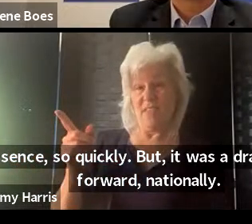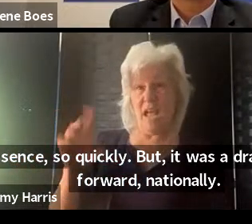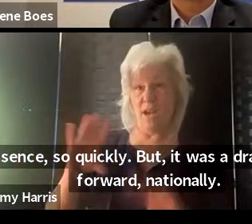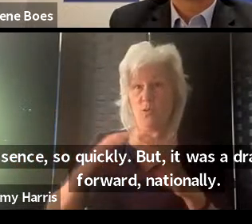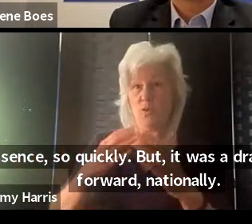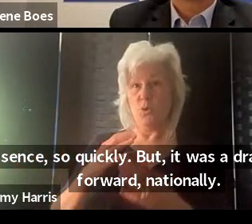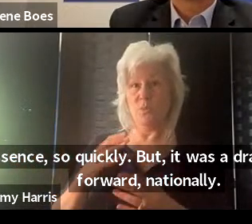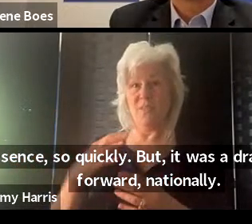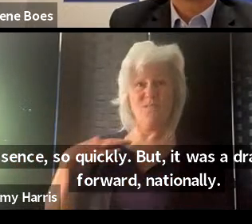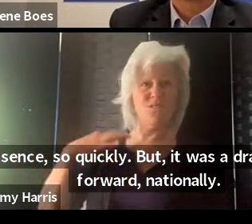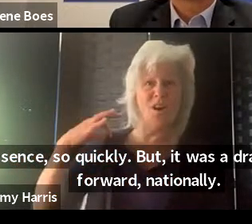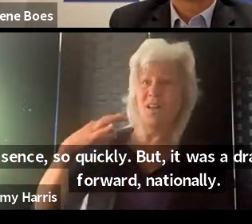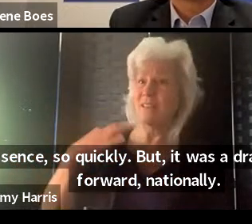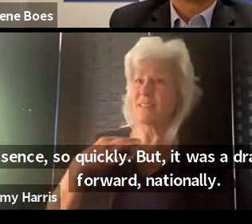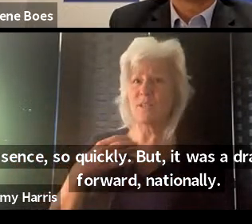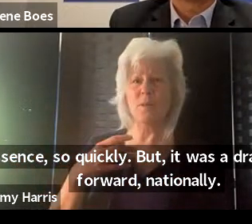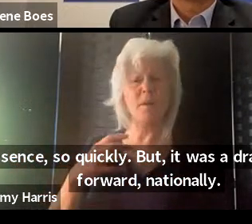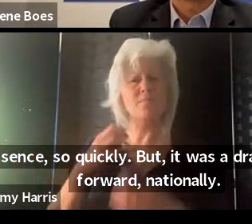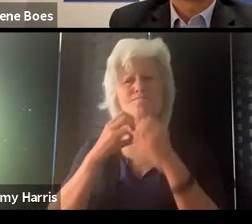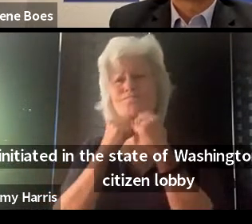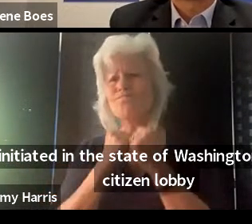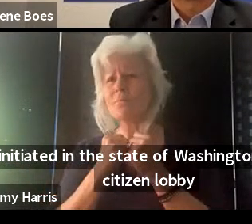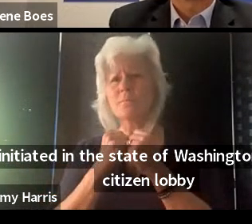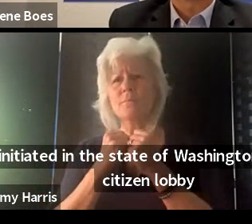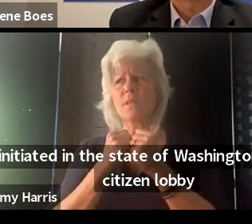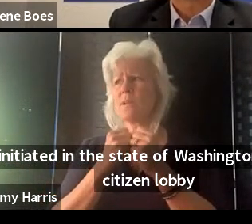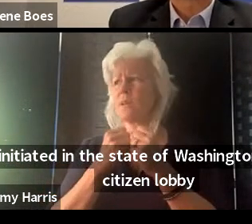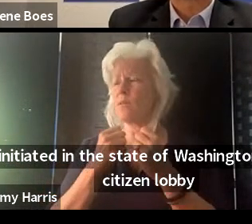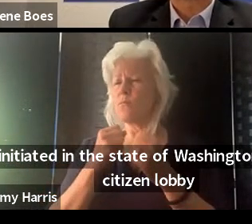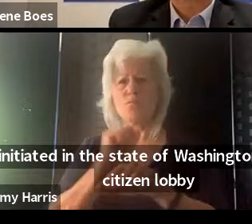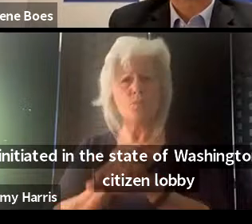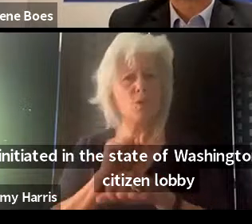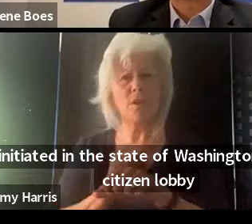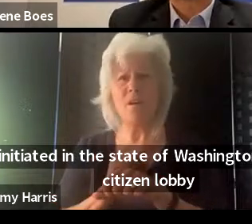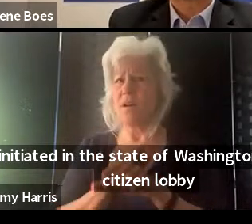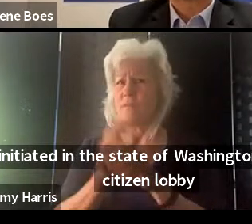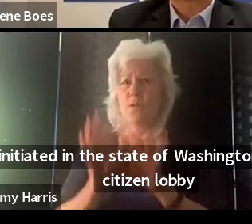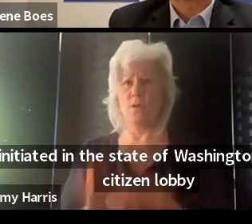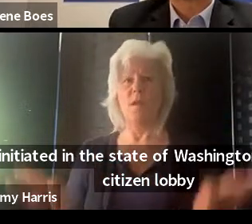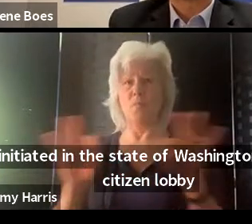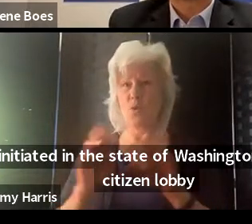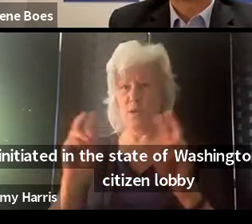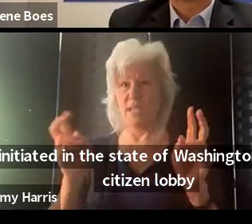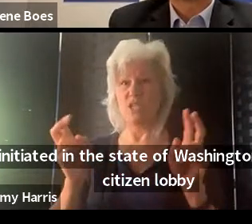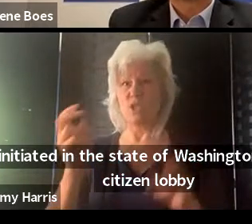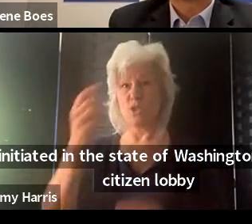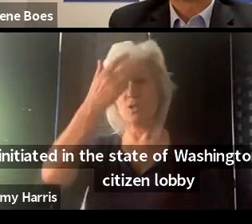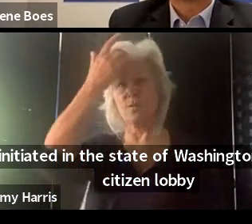but was really devoted to an extraordinarily important issue.